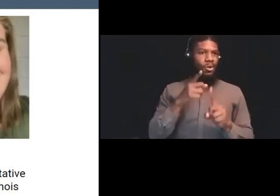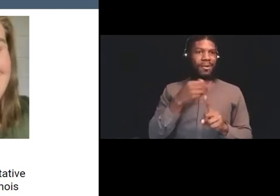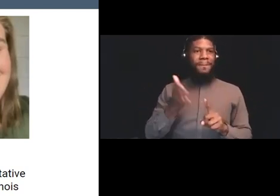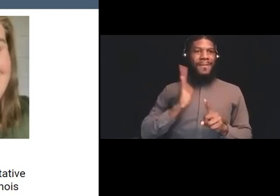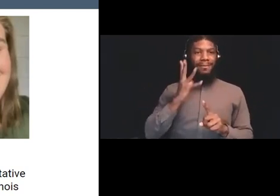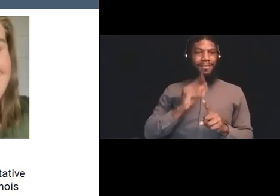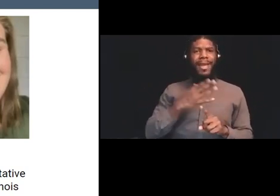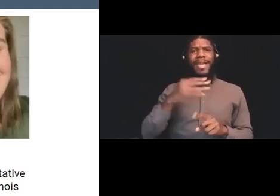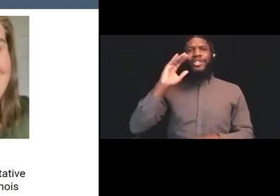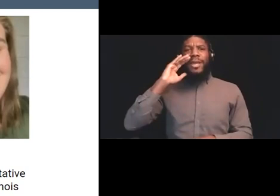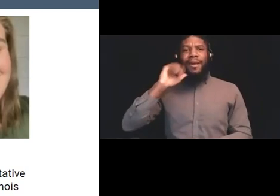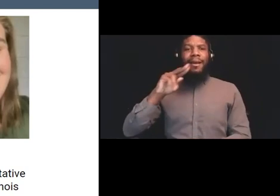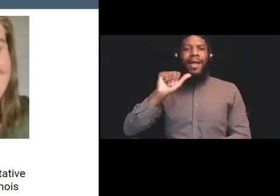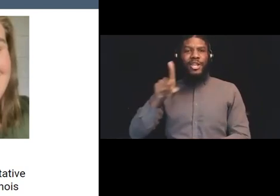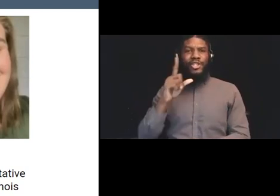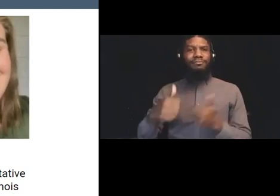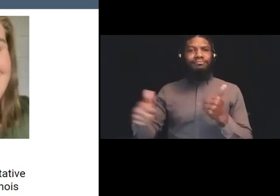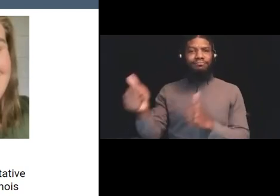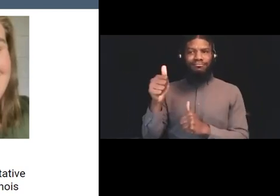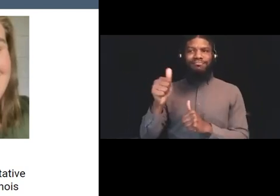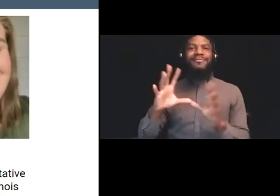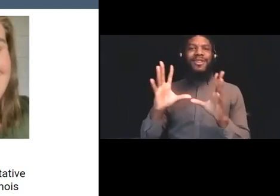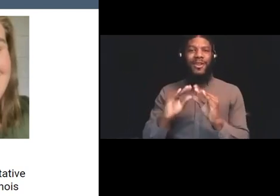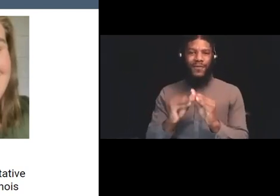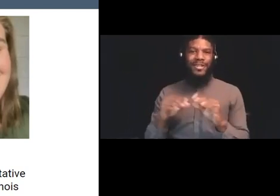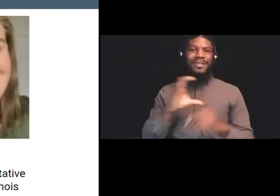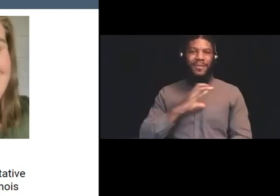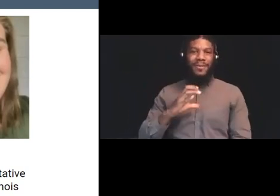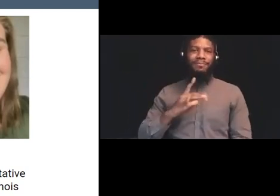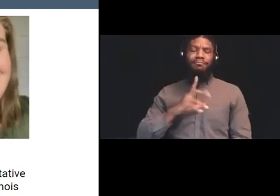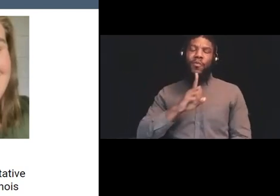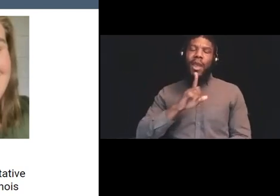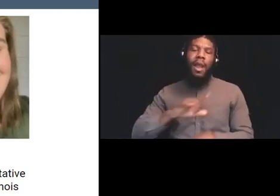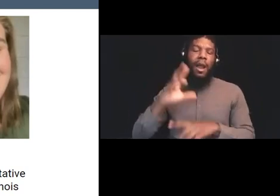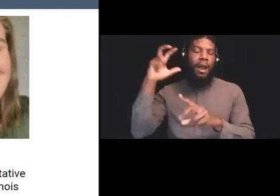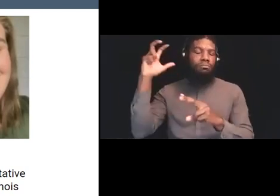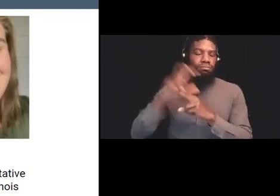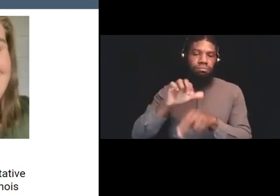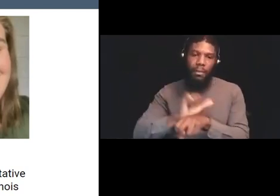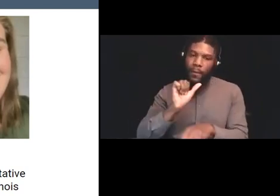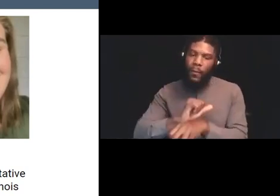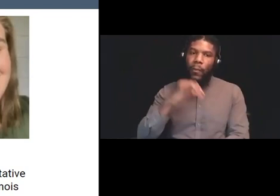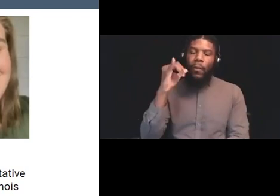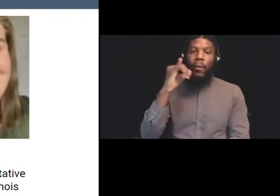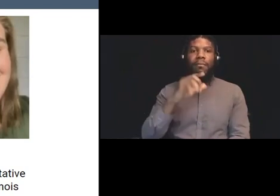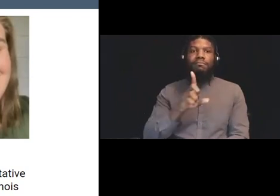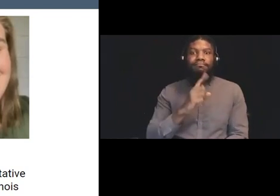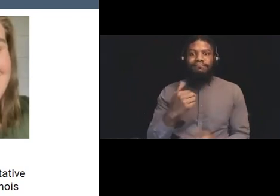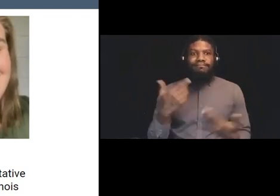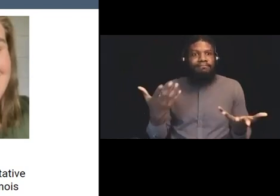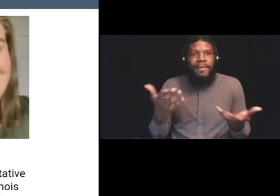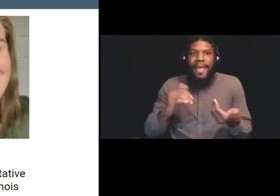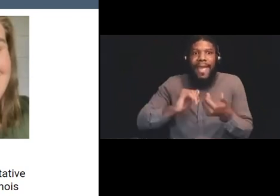who was the chair of our conference committee and did such a fantastic job. I really don't know how she